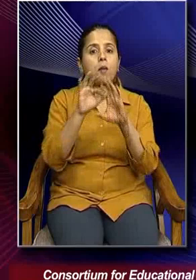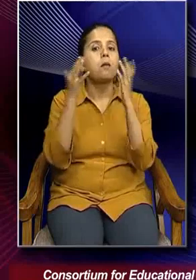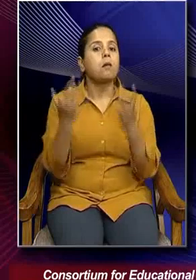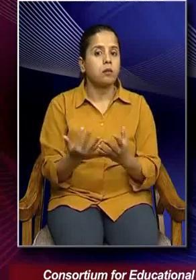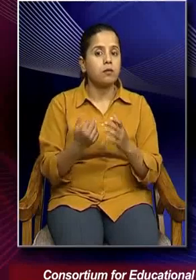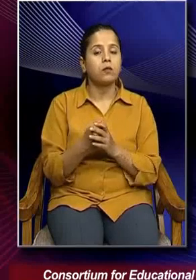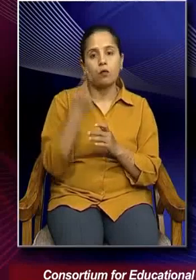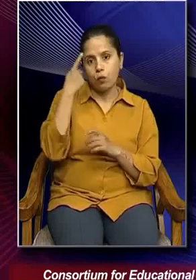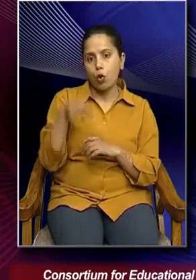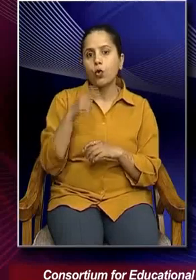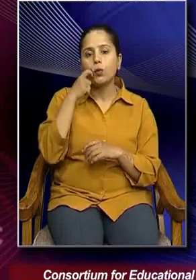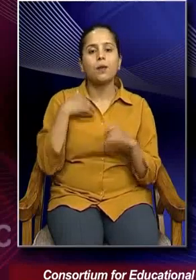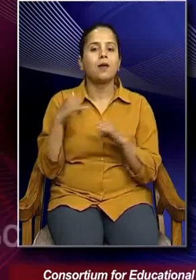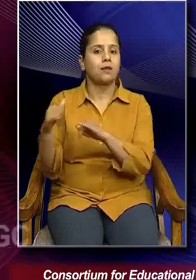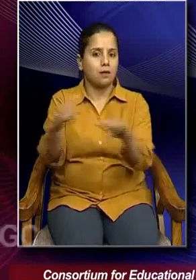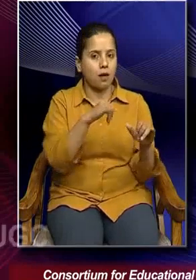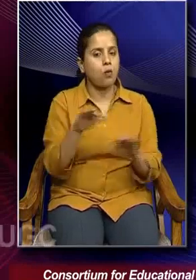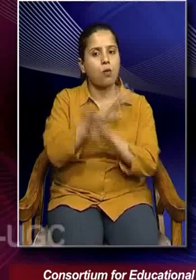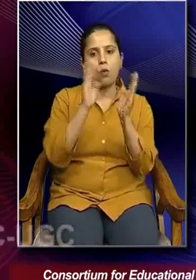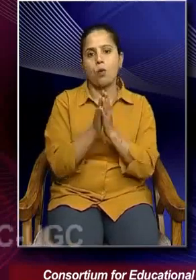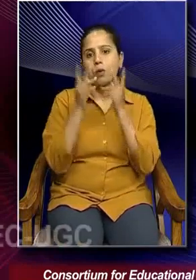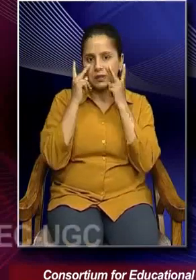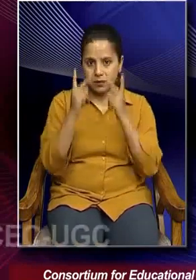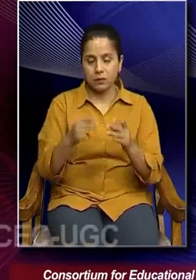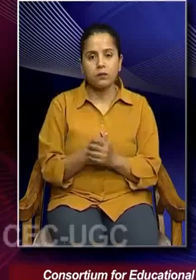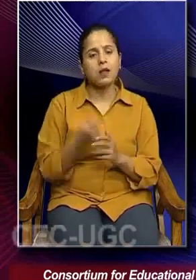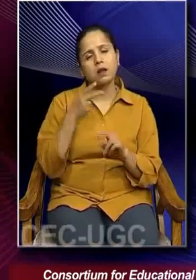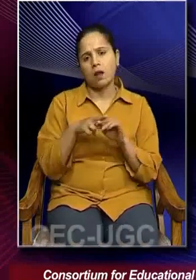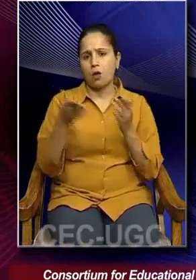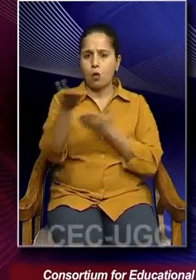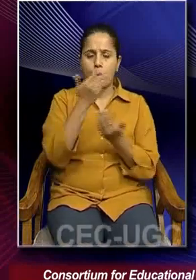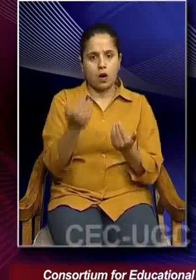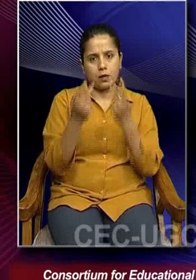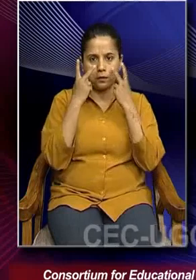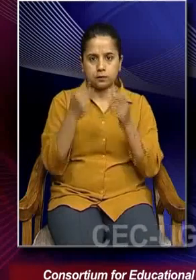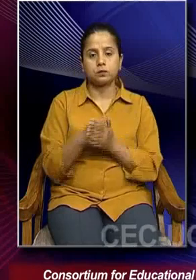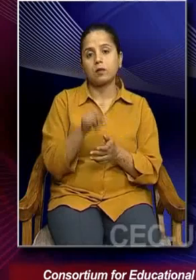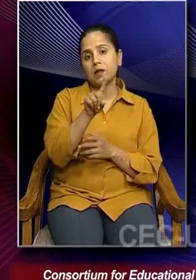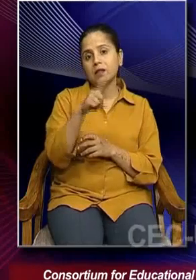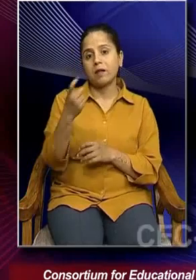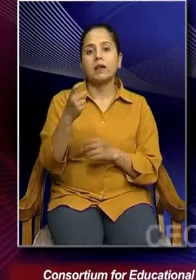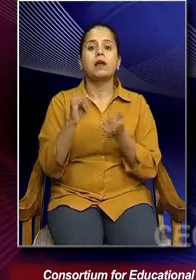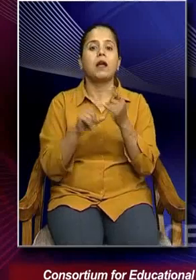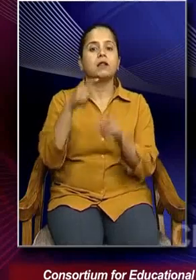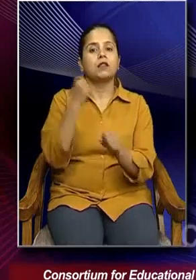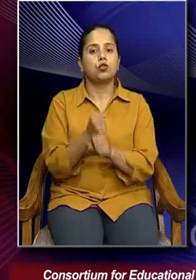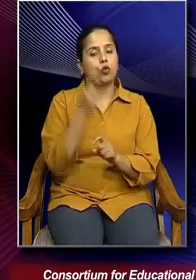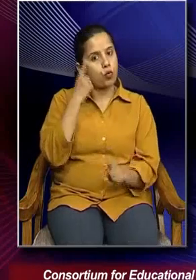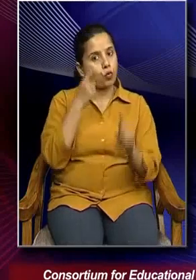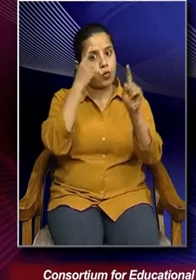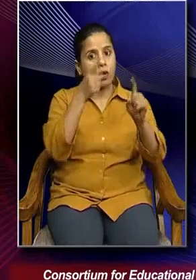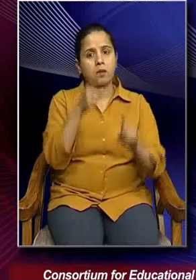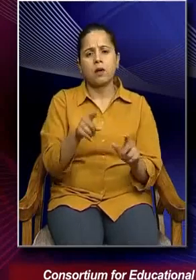and for humanity as a whole. Now, if you look at the 17 SDG goals, the